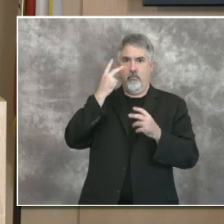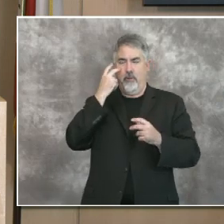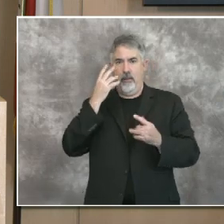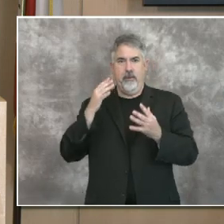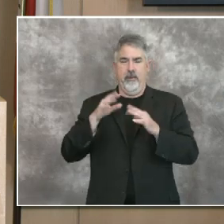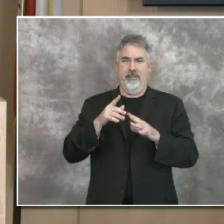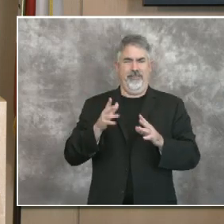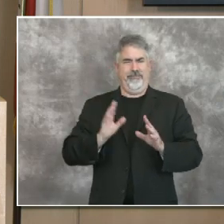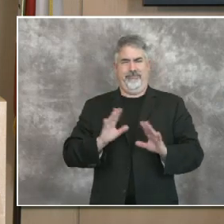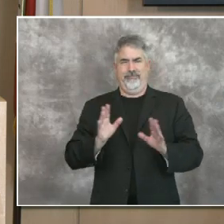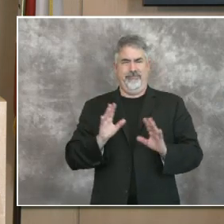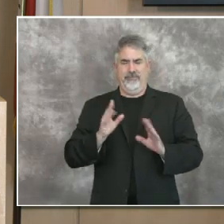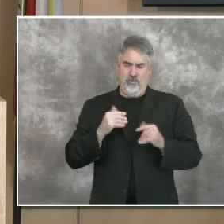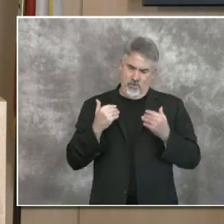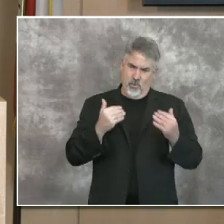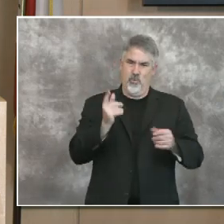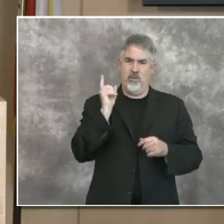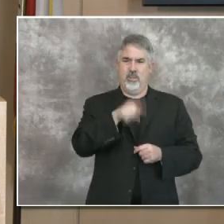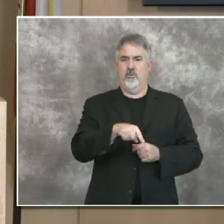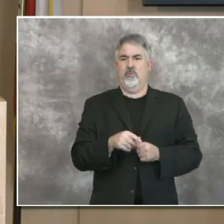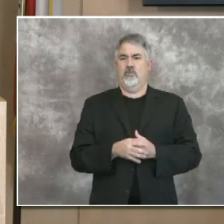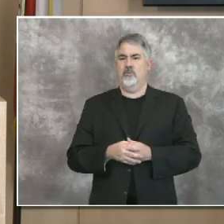neurologic saving. So I did want to make that point.